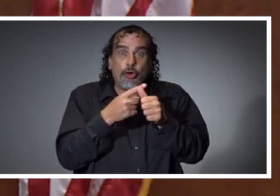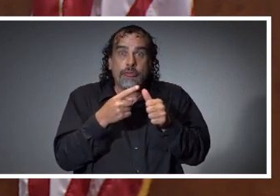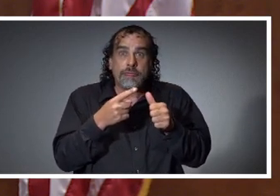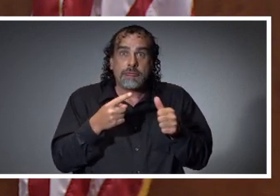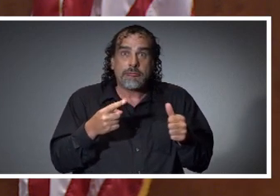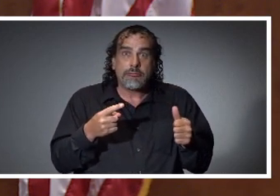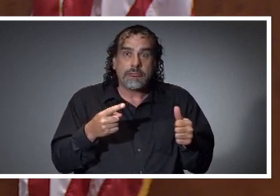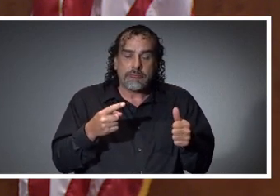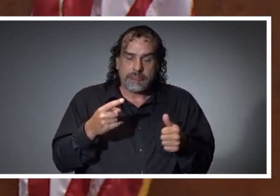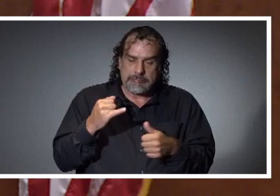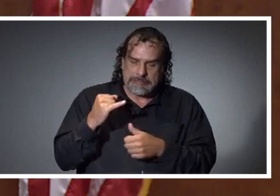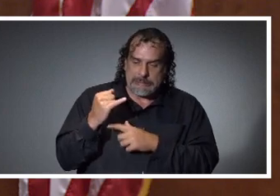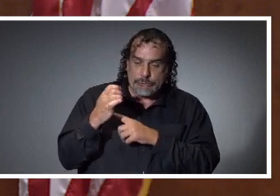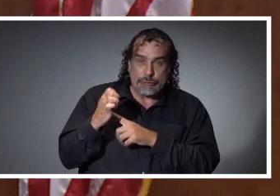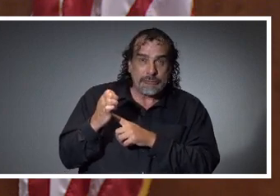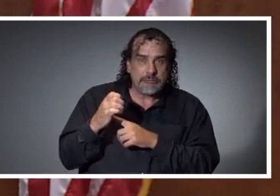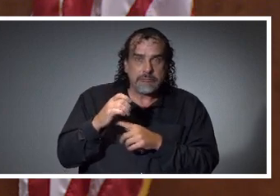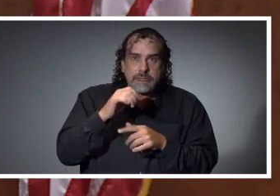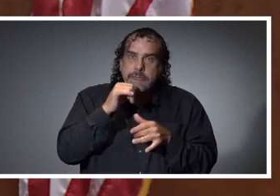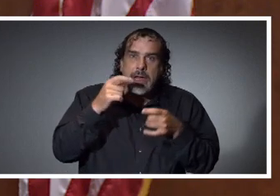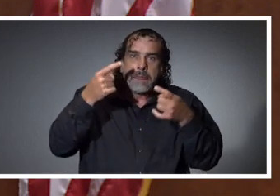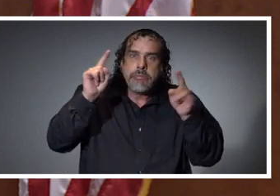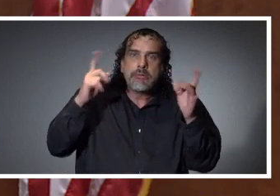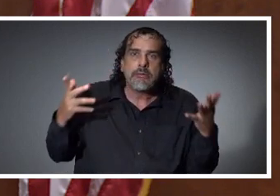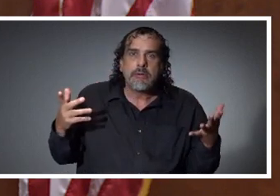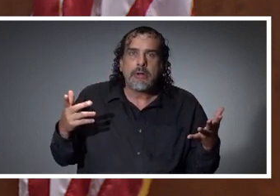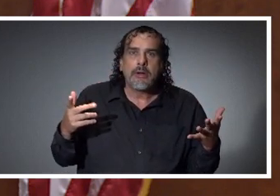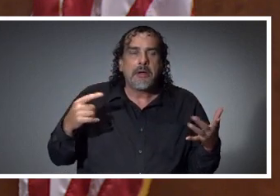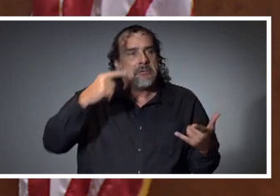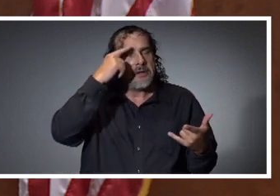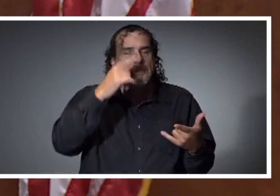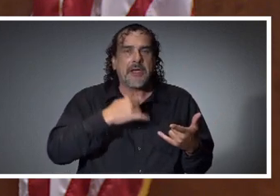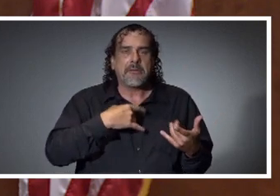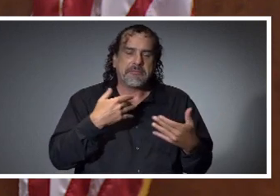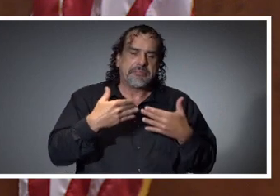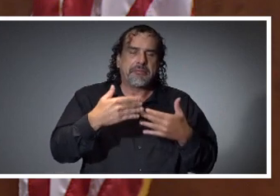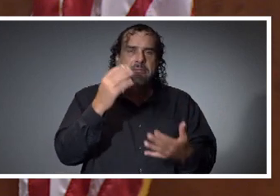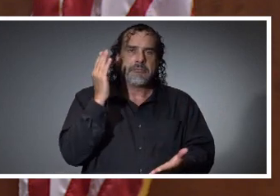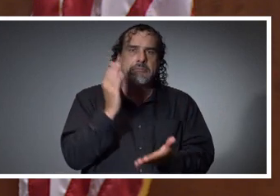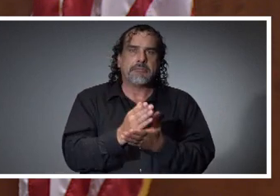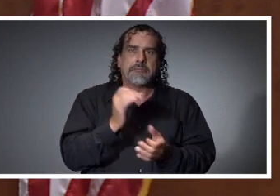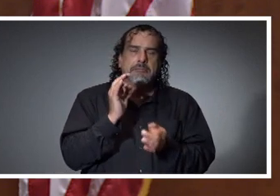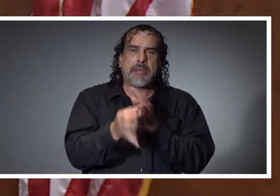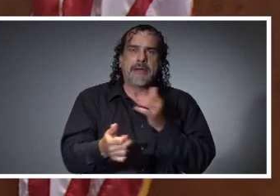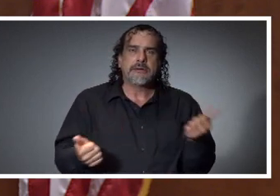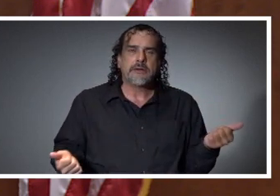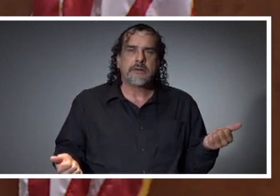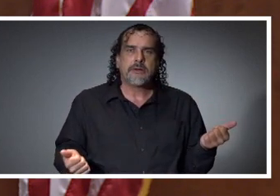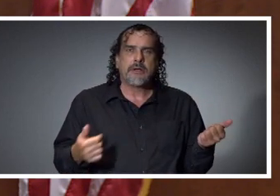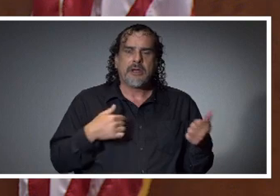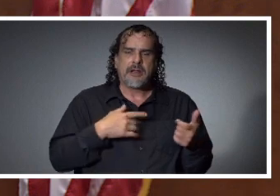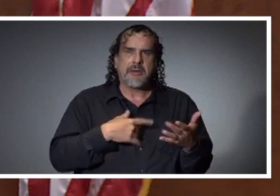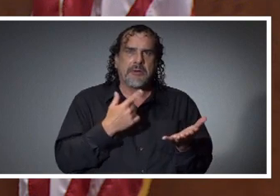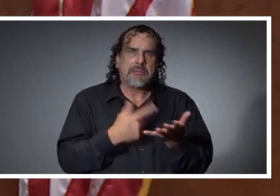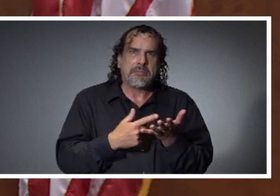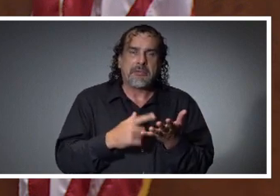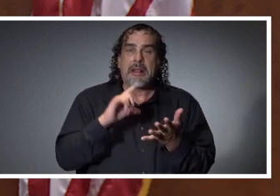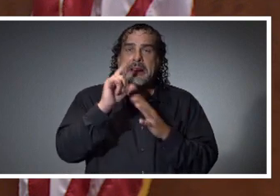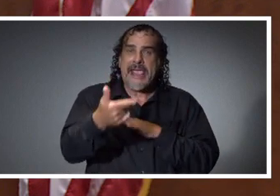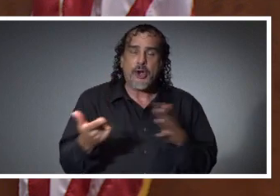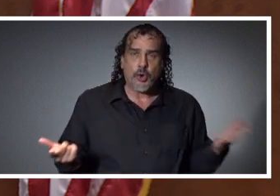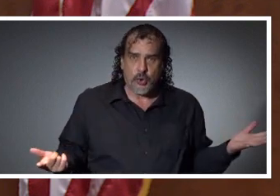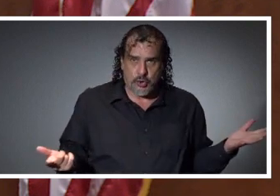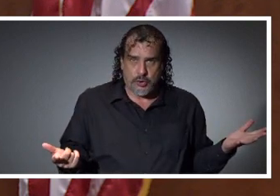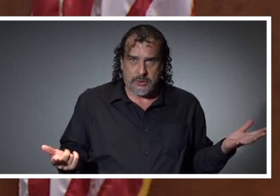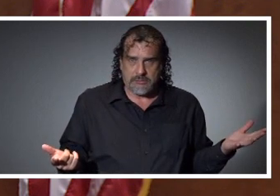in late June did not work, that they would come in and in good faith pass the agency's budget, and then we could fight over something else in